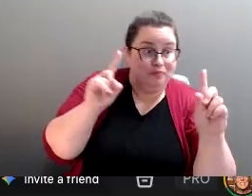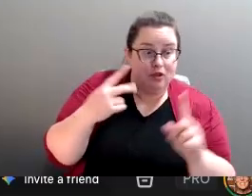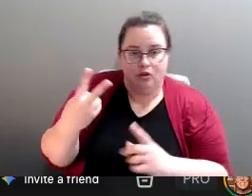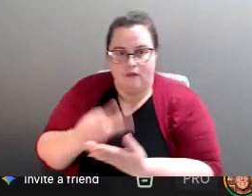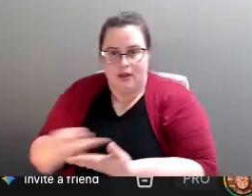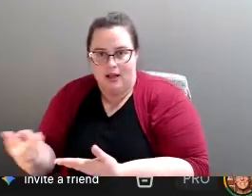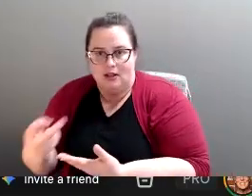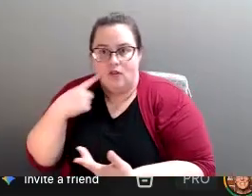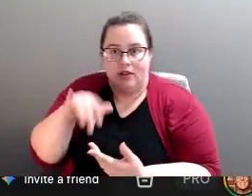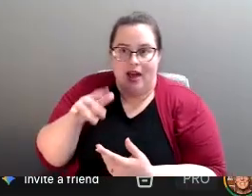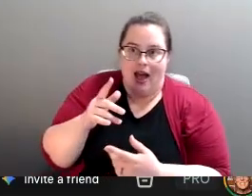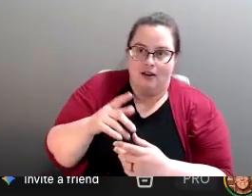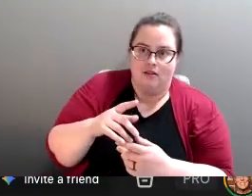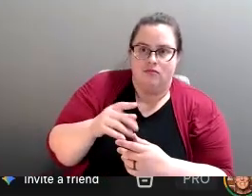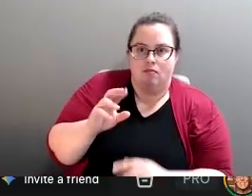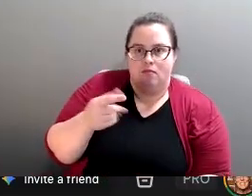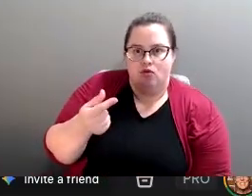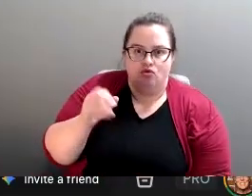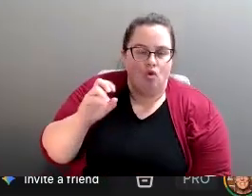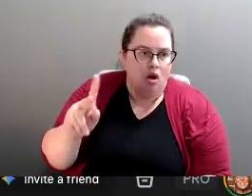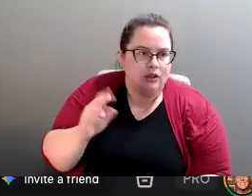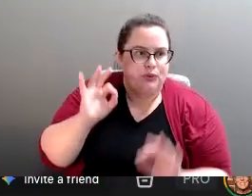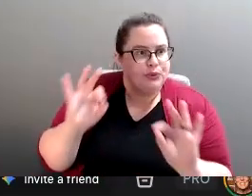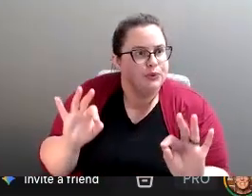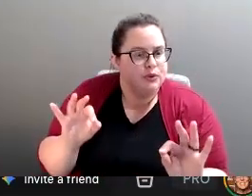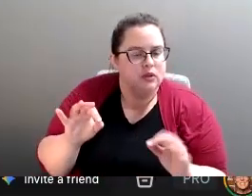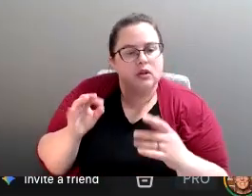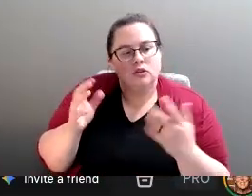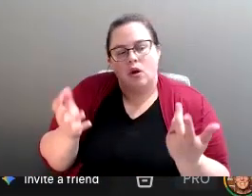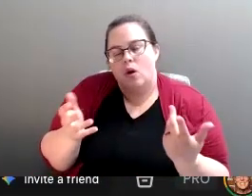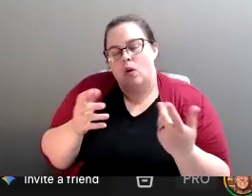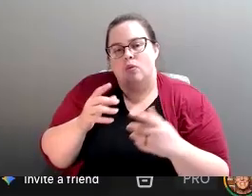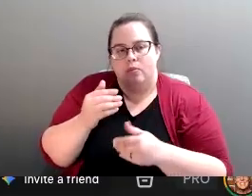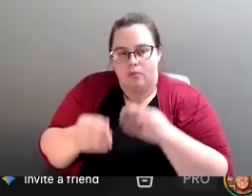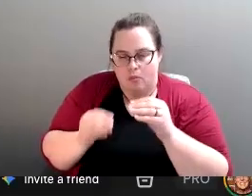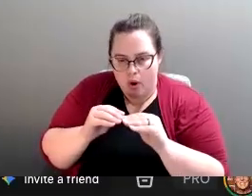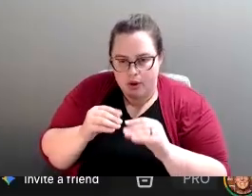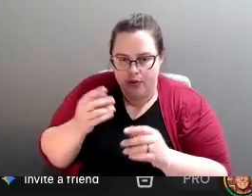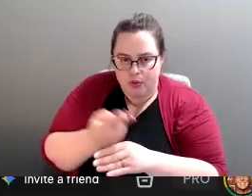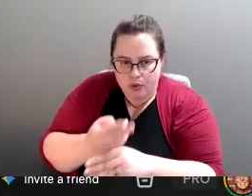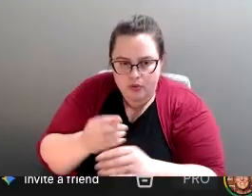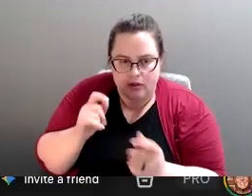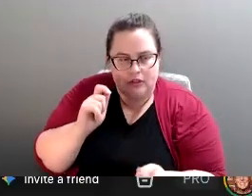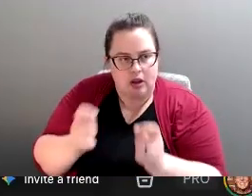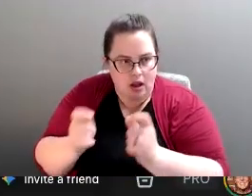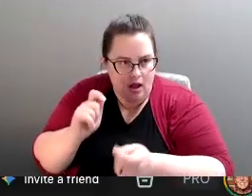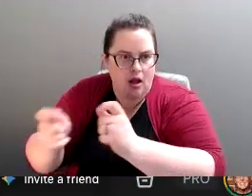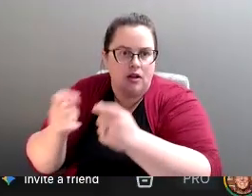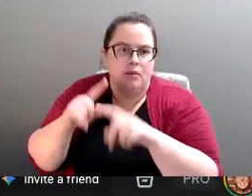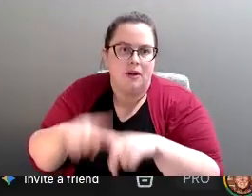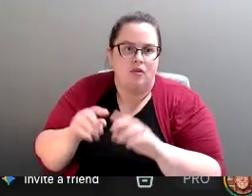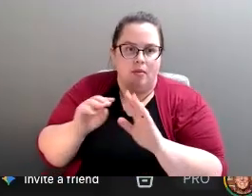good. Yeah. Yeah. And the Exactly. more you kind of get into this space, the more you learn the personalities, and those personalities shift over time as new models come